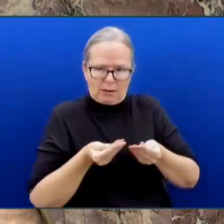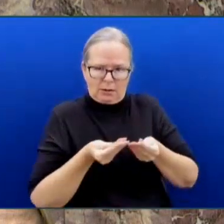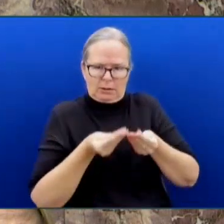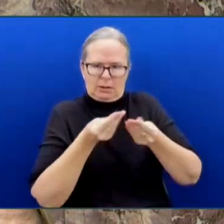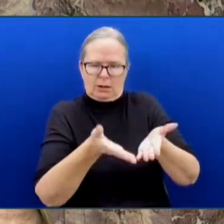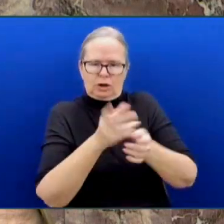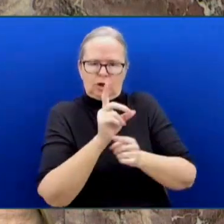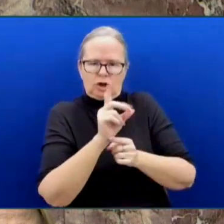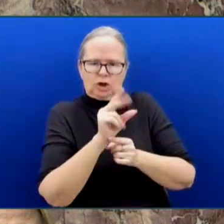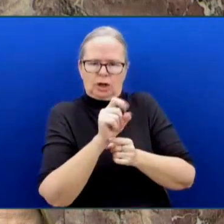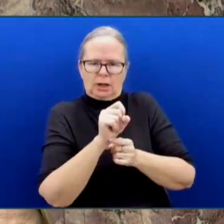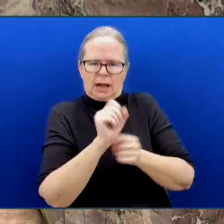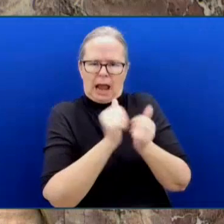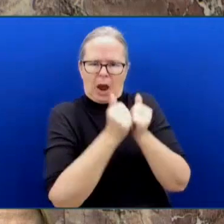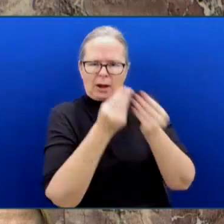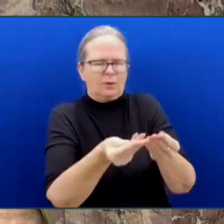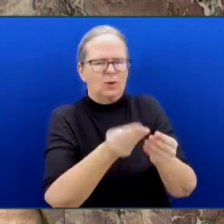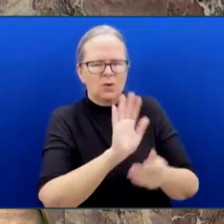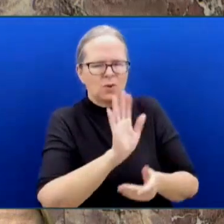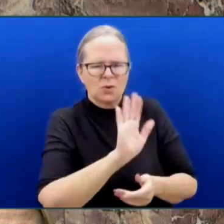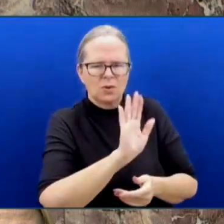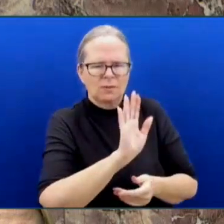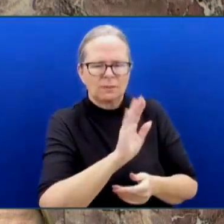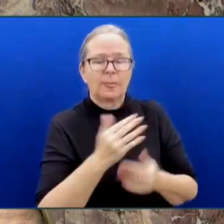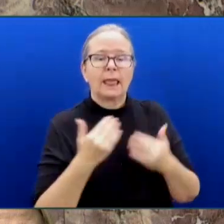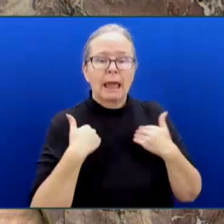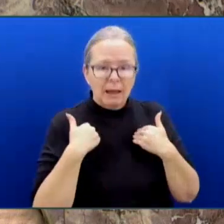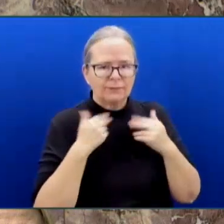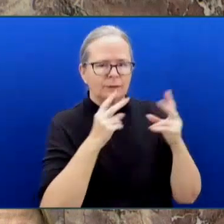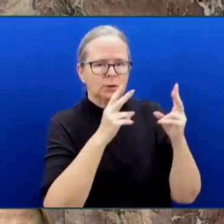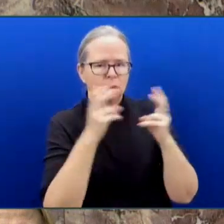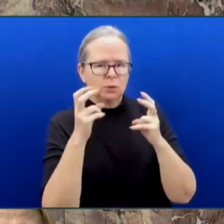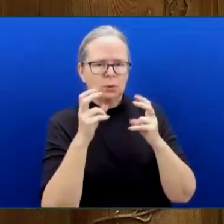wrong that there is a connection to Fair Pharma here.